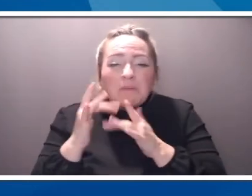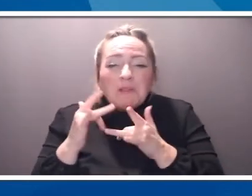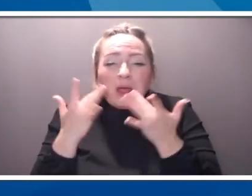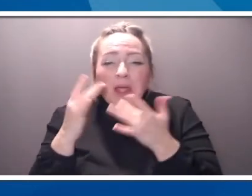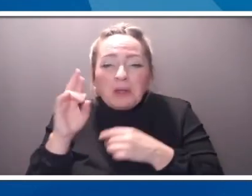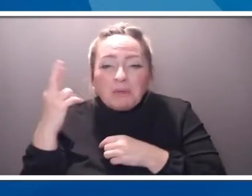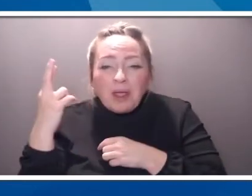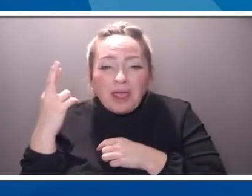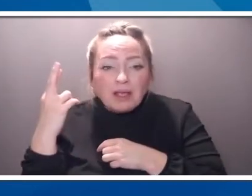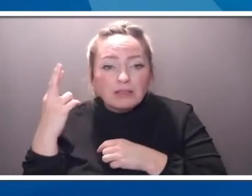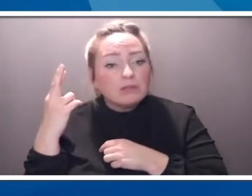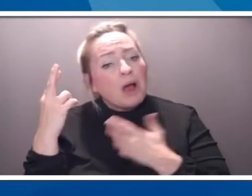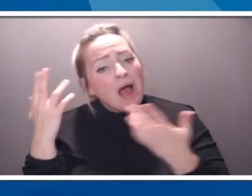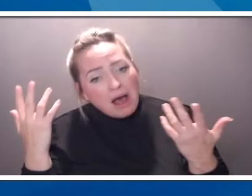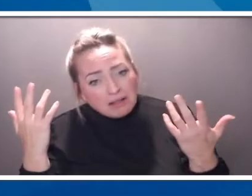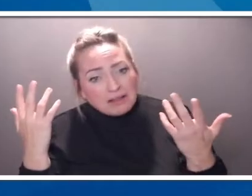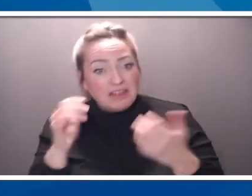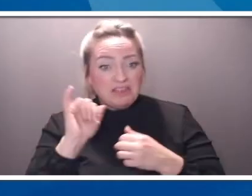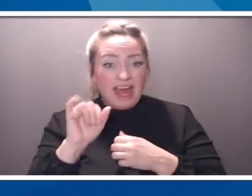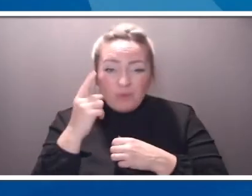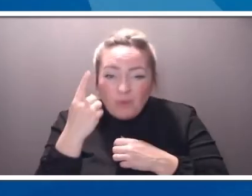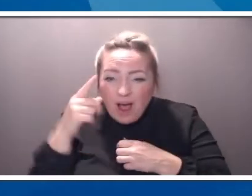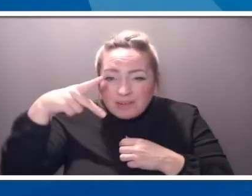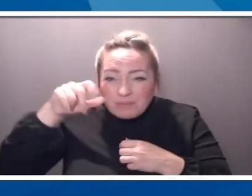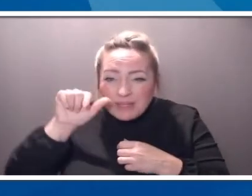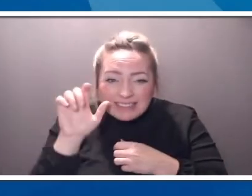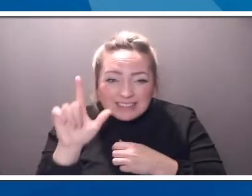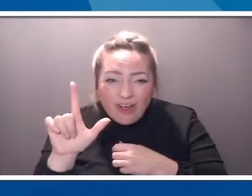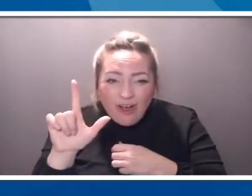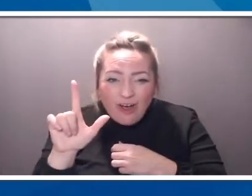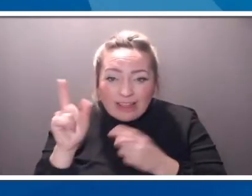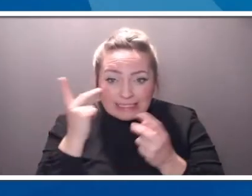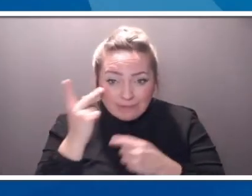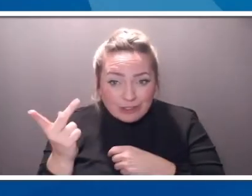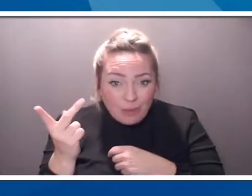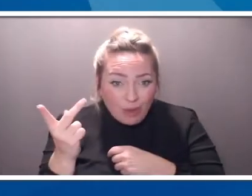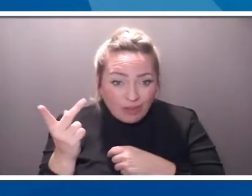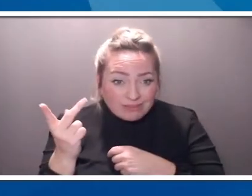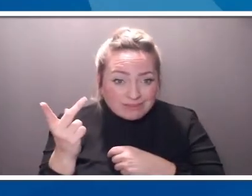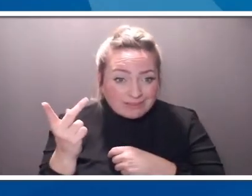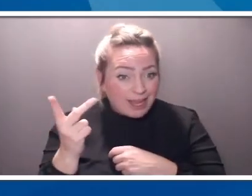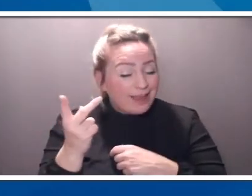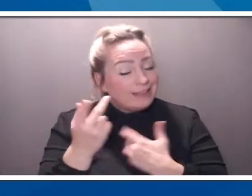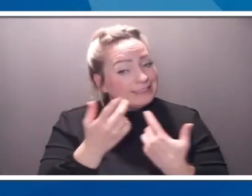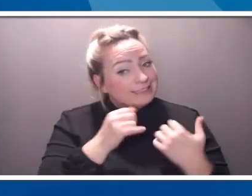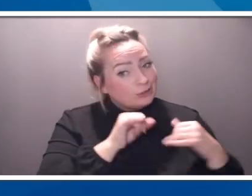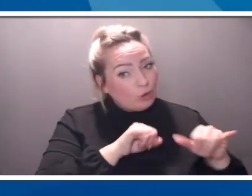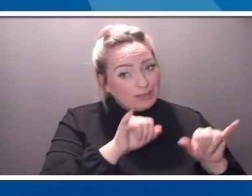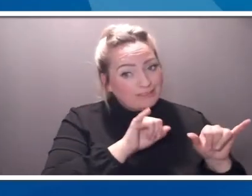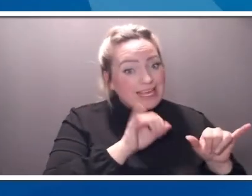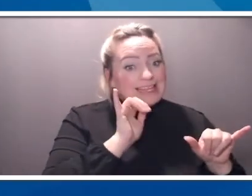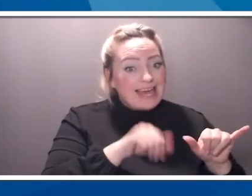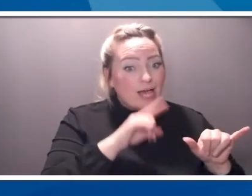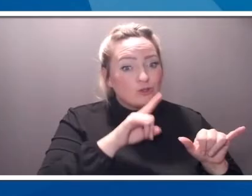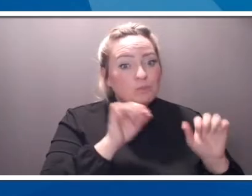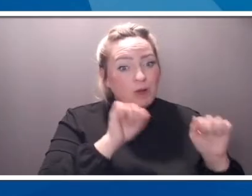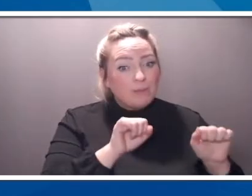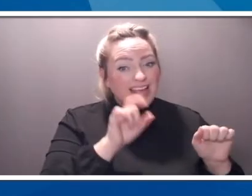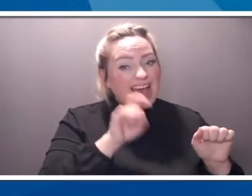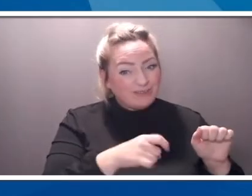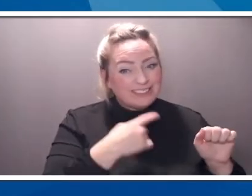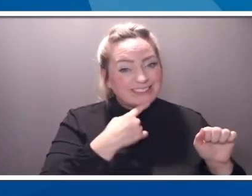to very, very light gray. Now, arguably, that single pixel is visible, and